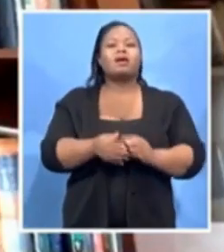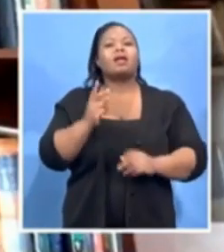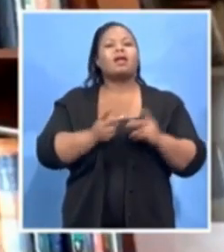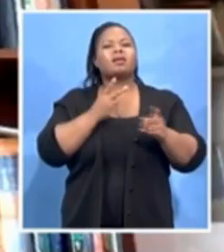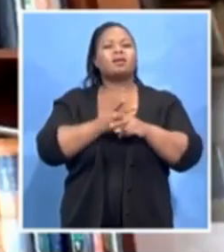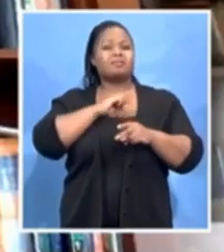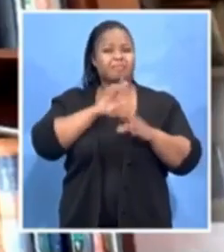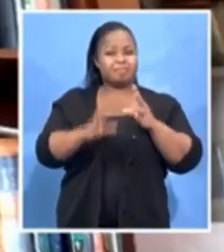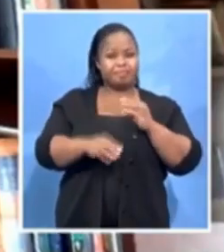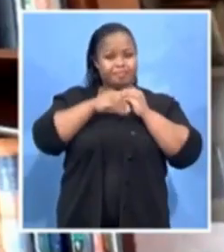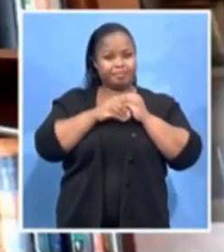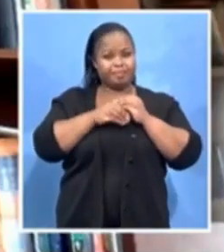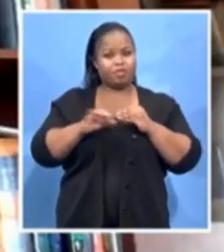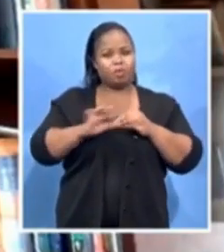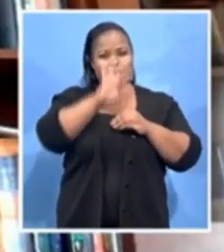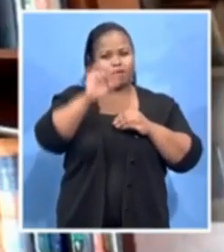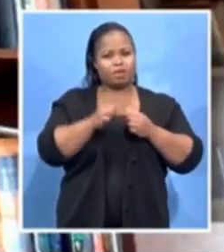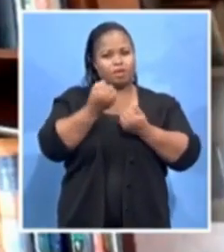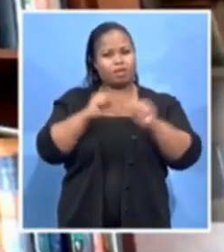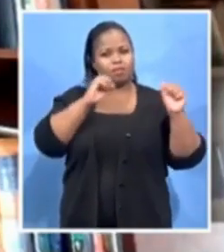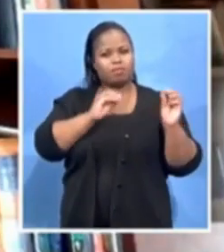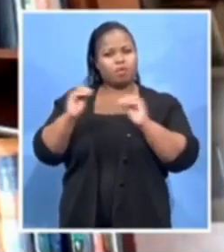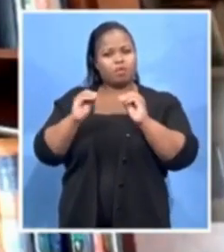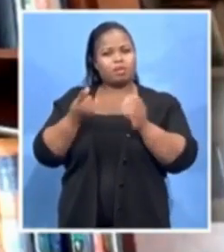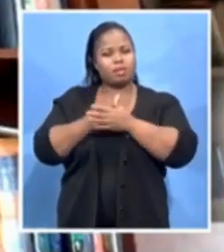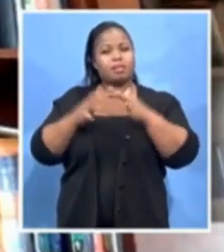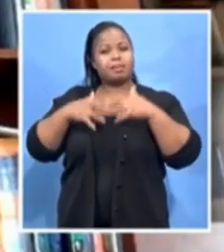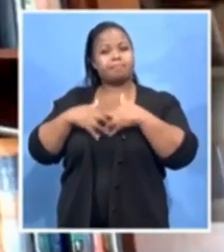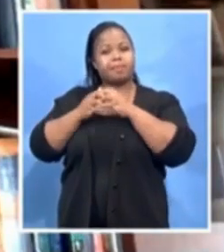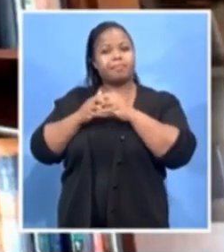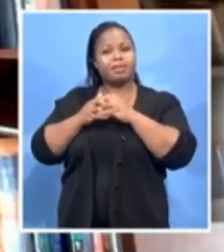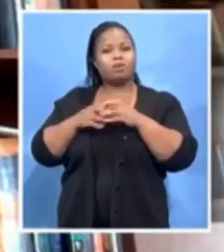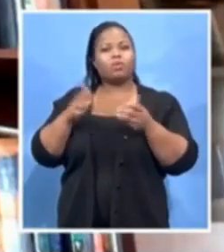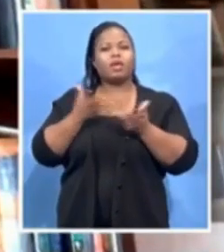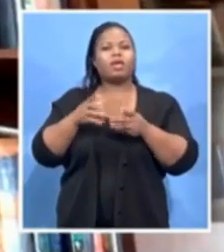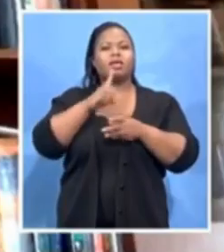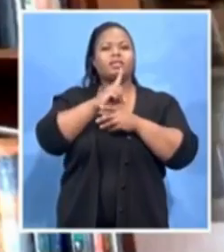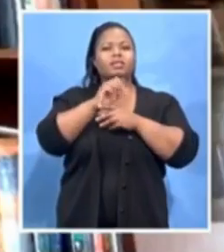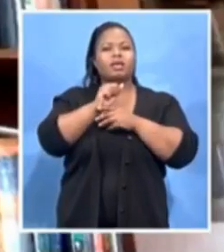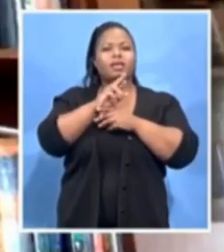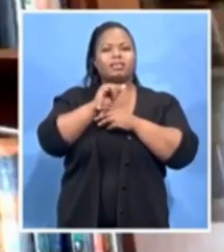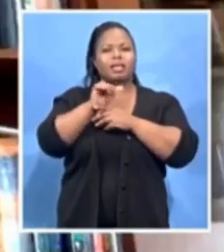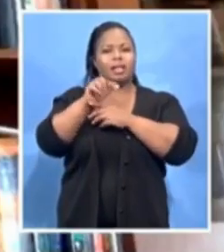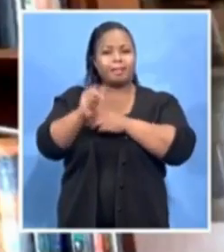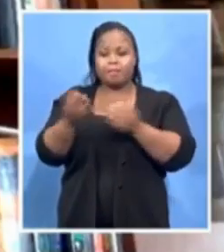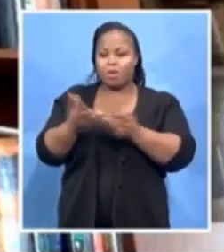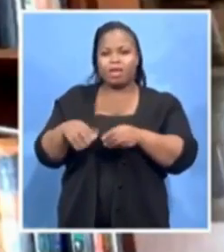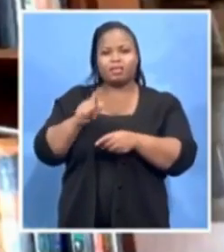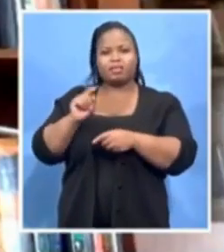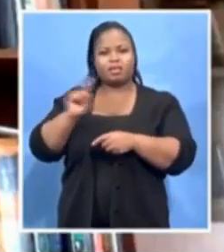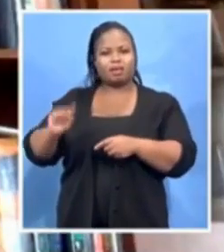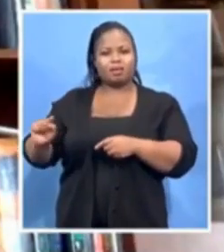liberation movement that was established in Dar es Salaam in Tanzania in 1975, for the